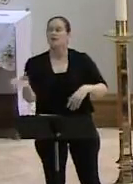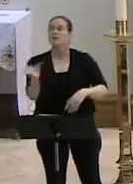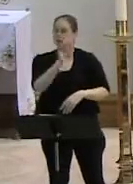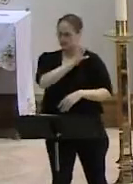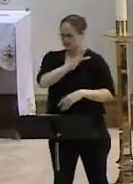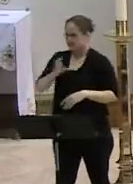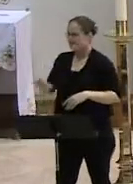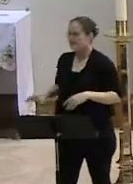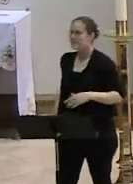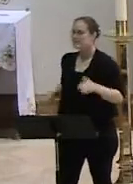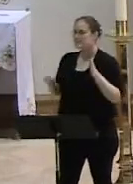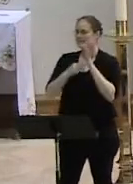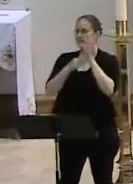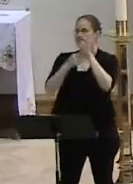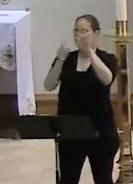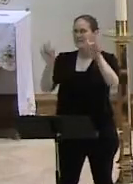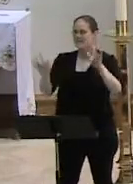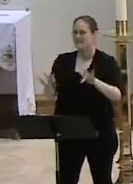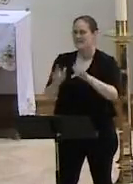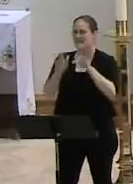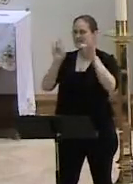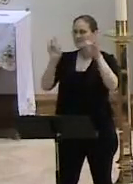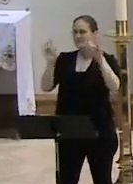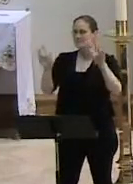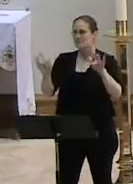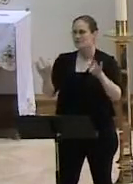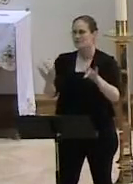eleison, Christe